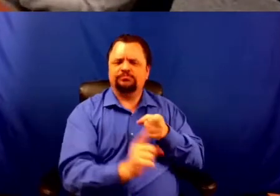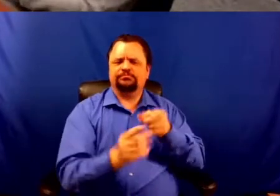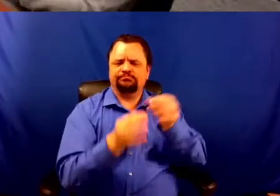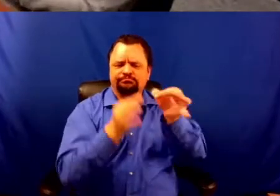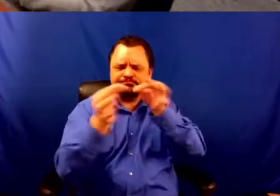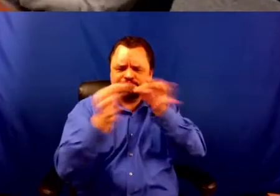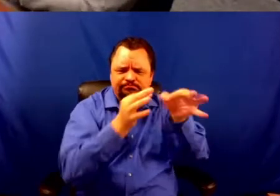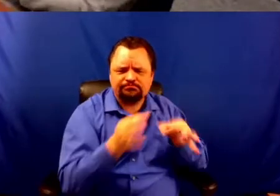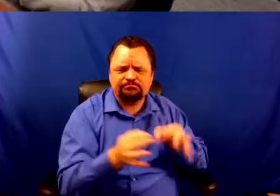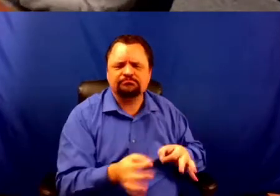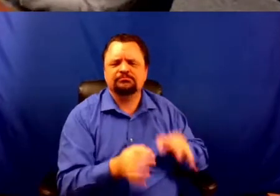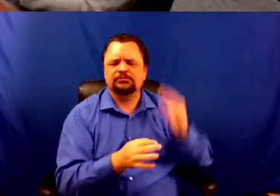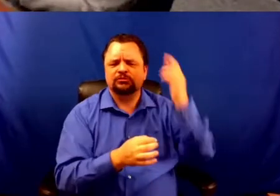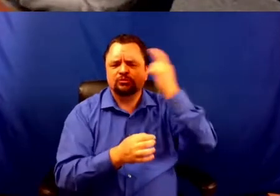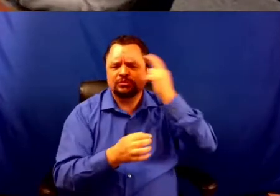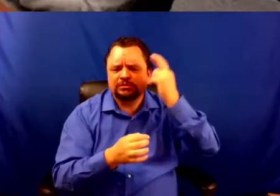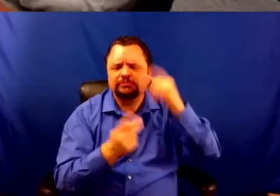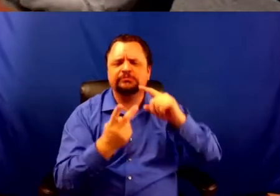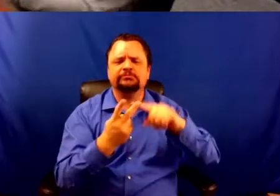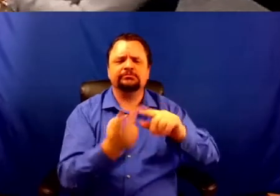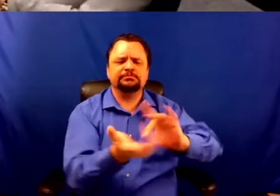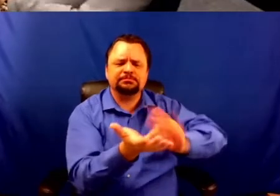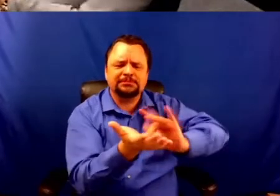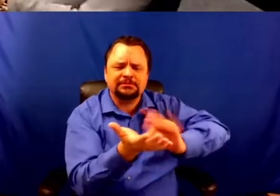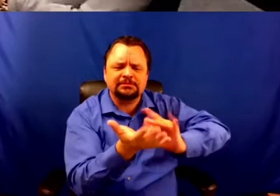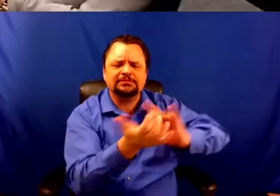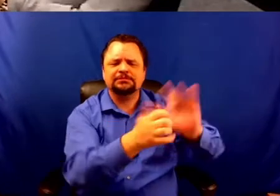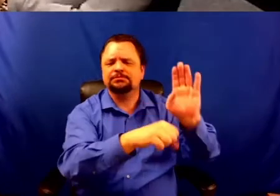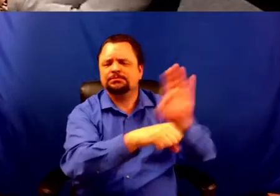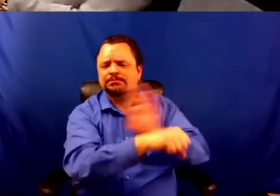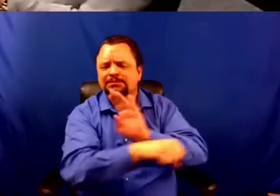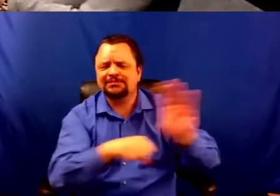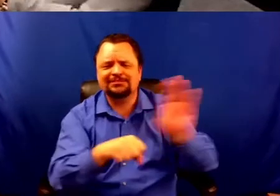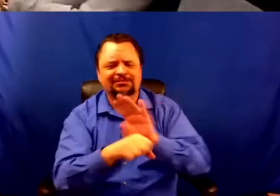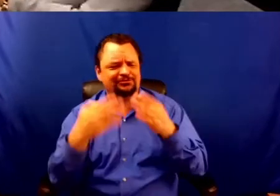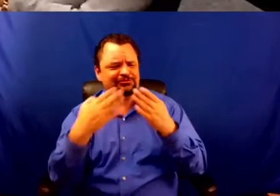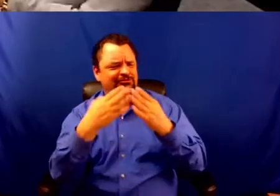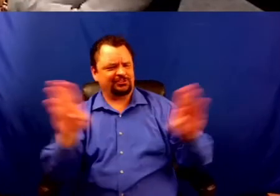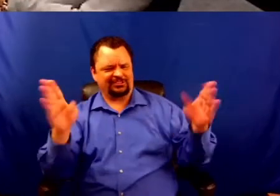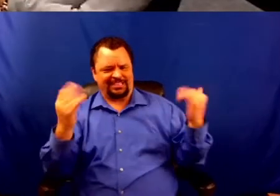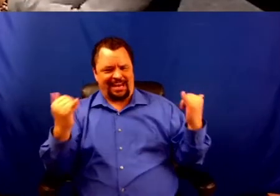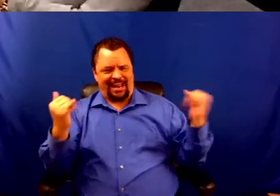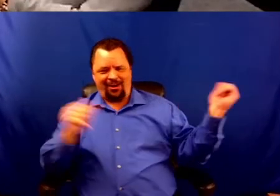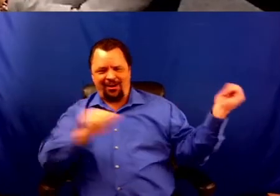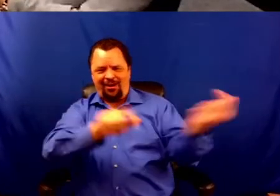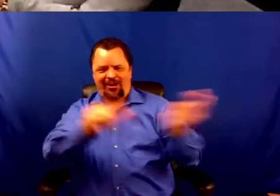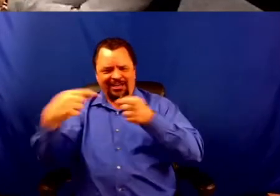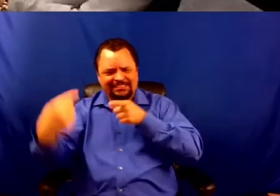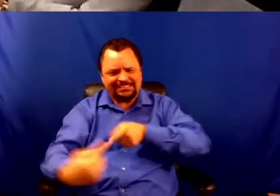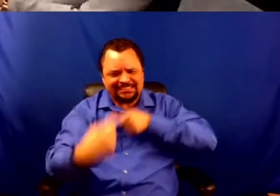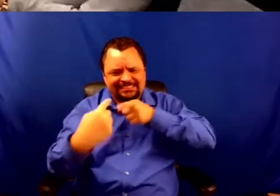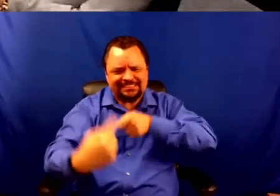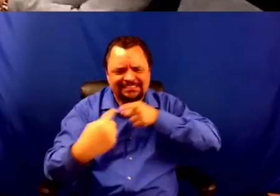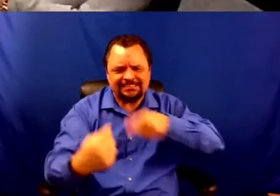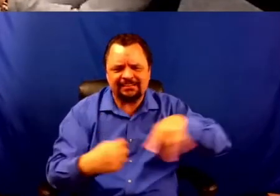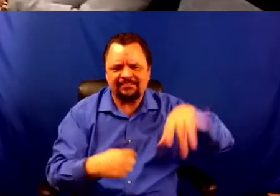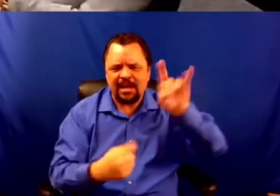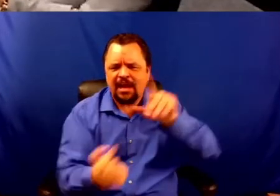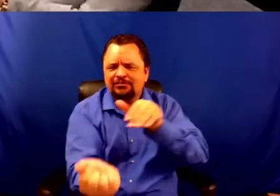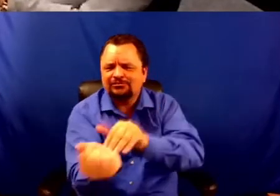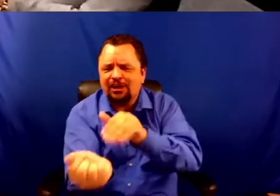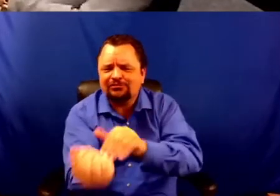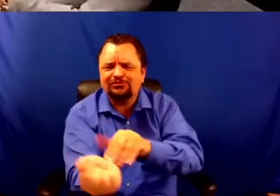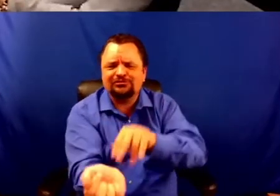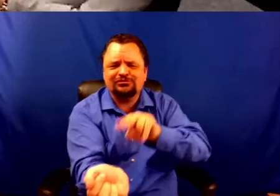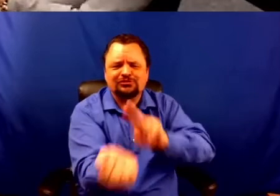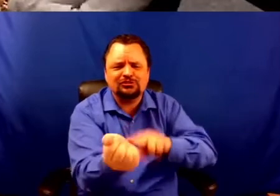that the medical industry in general is struggling to find providers, and that perhaps this